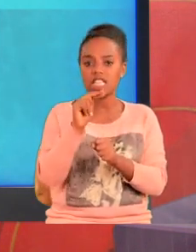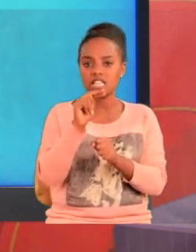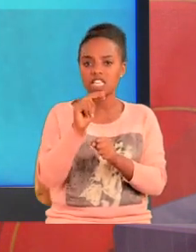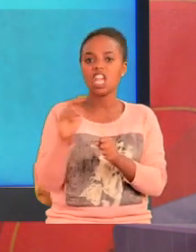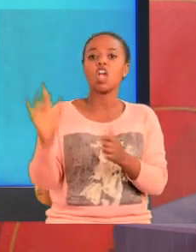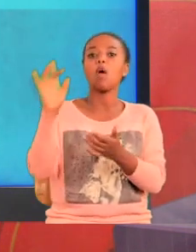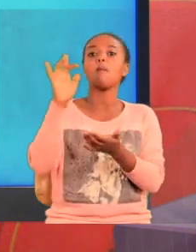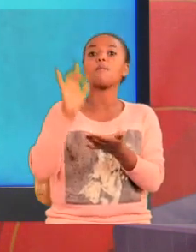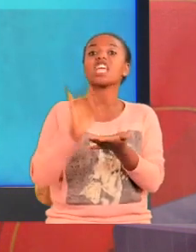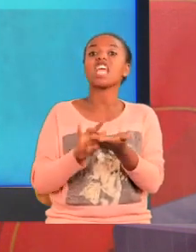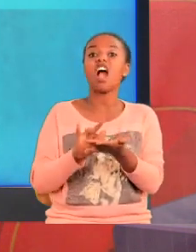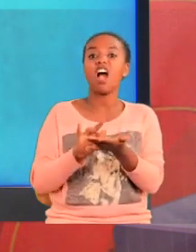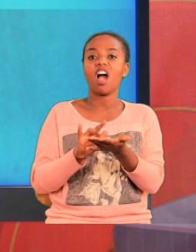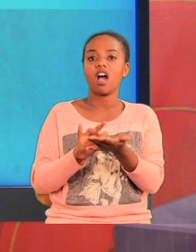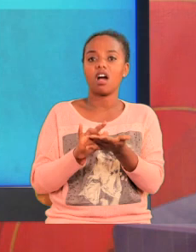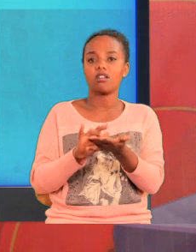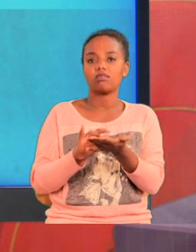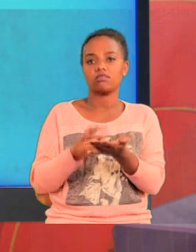mode